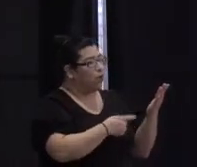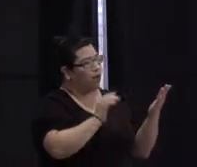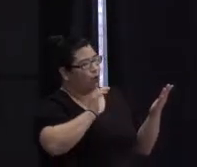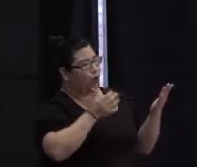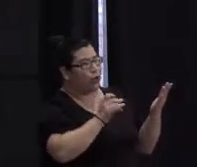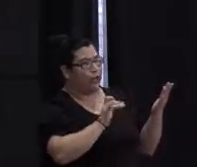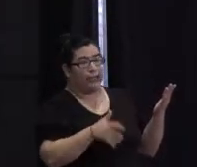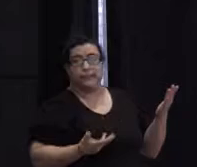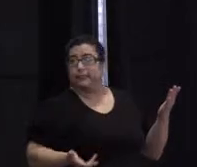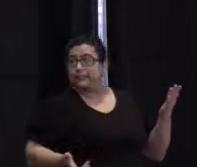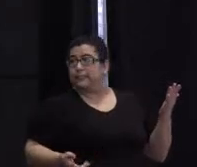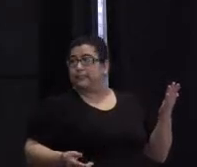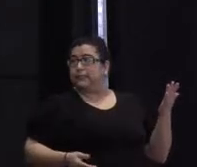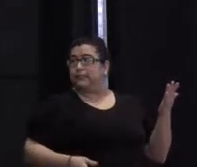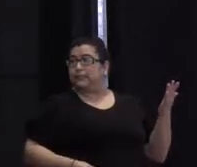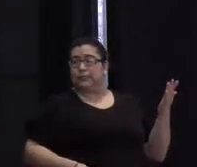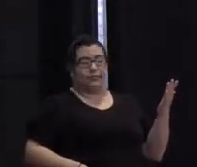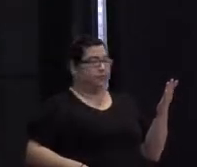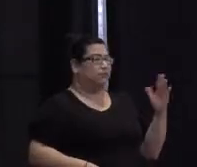like this,